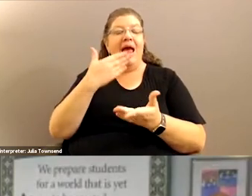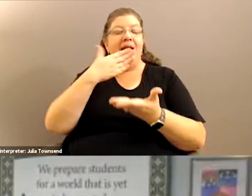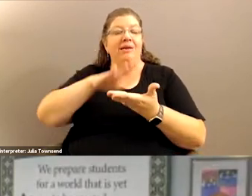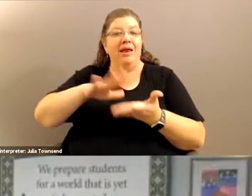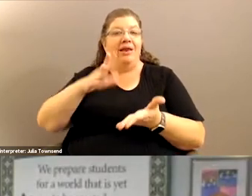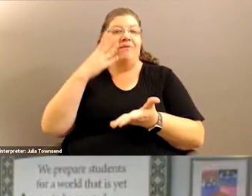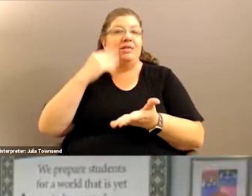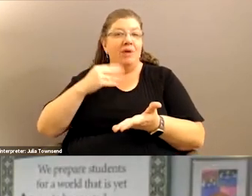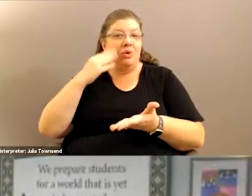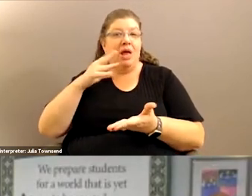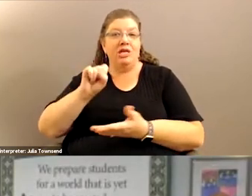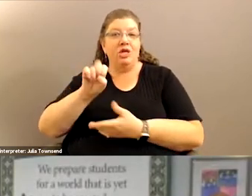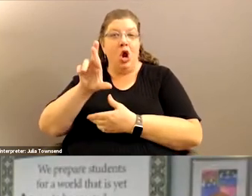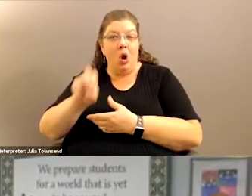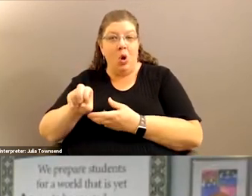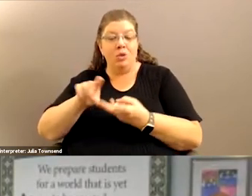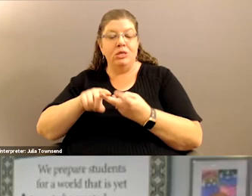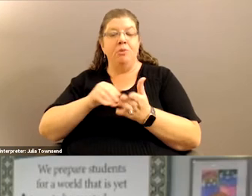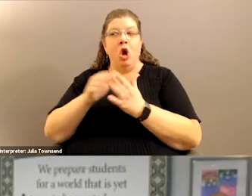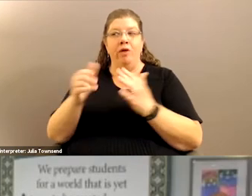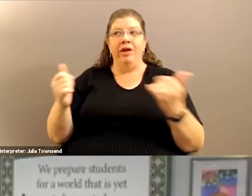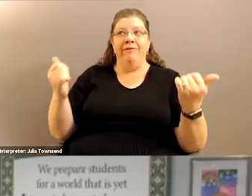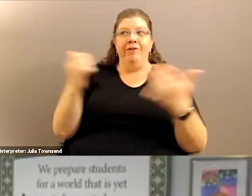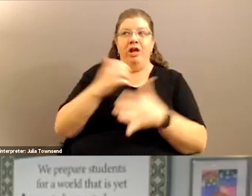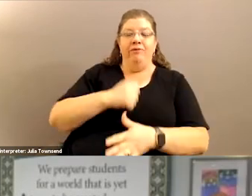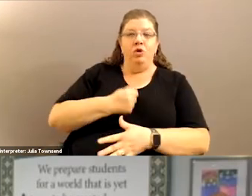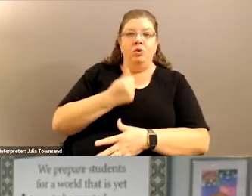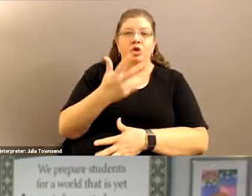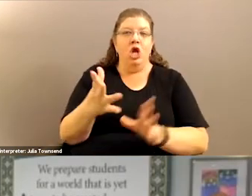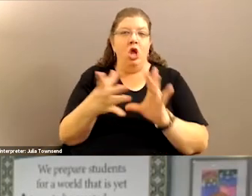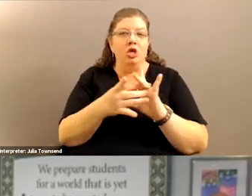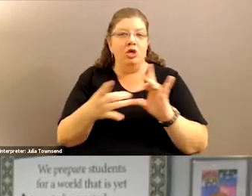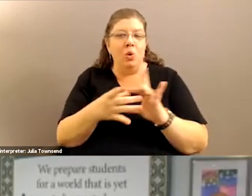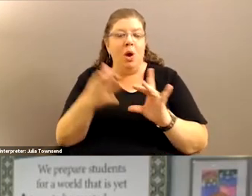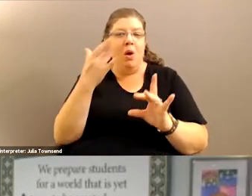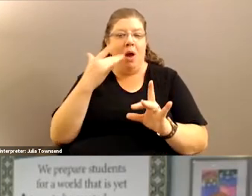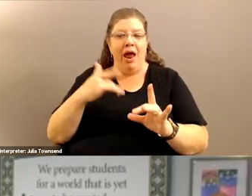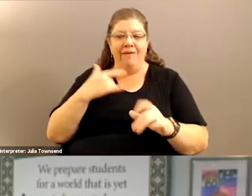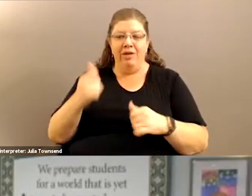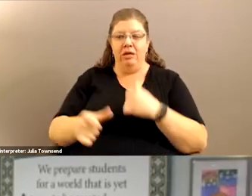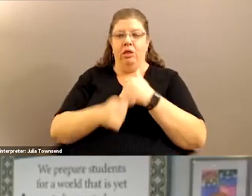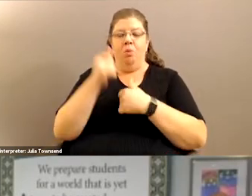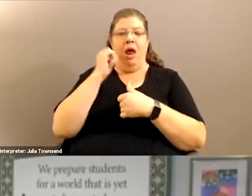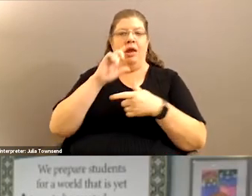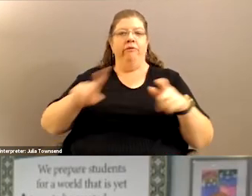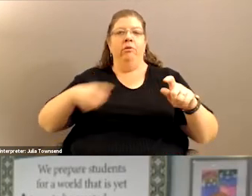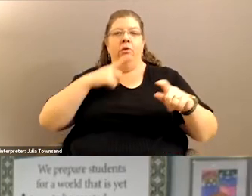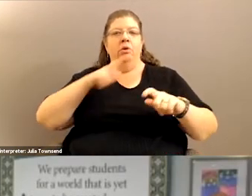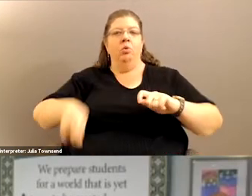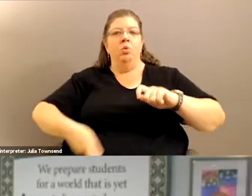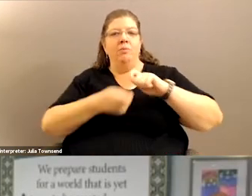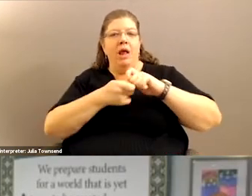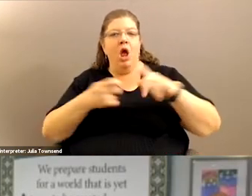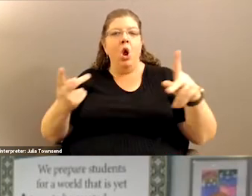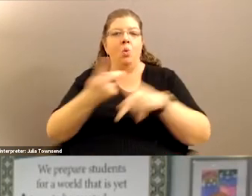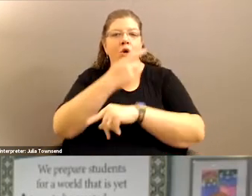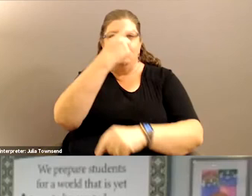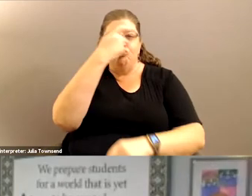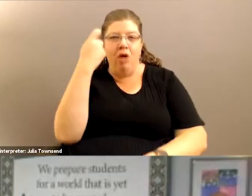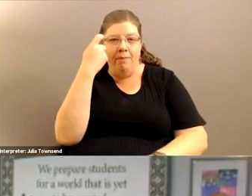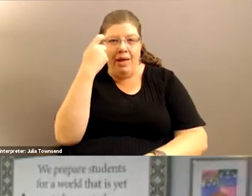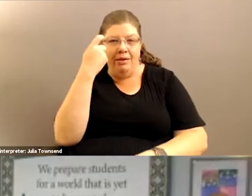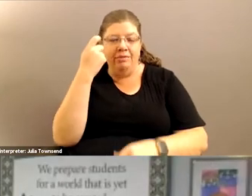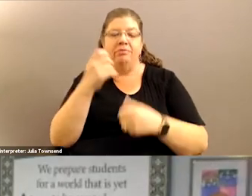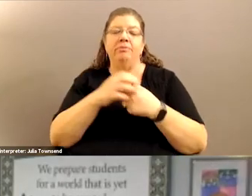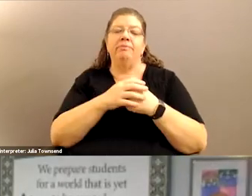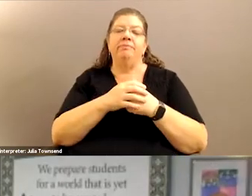sros but are often fearful to share their stories for the very real threat of repercussion and further trauma i